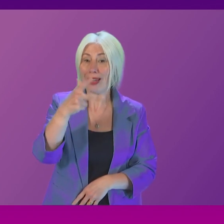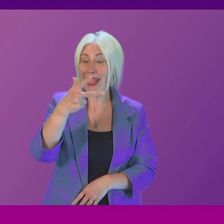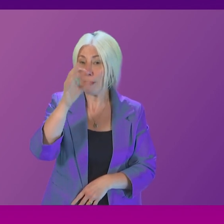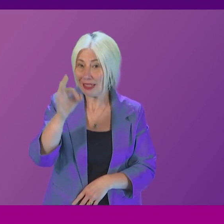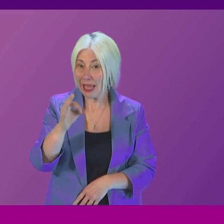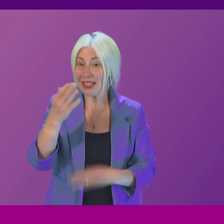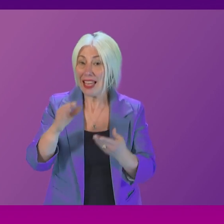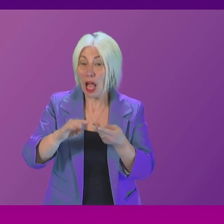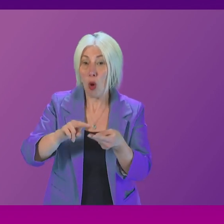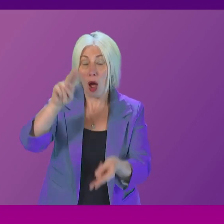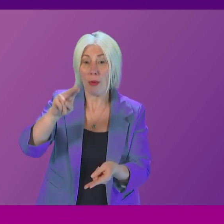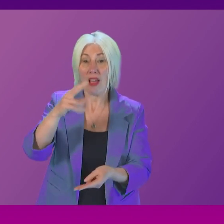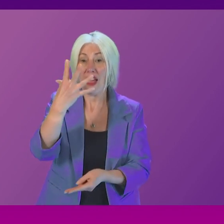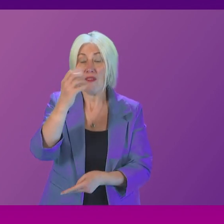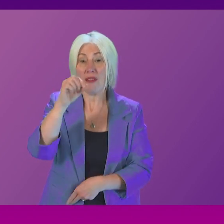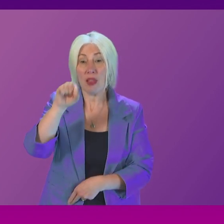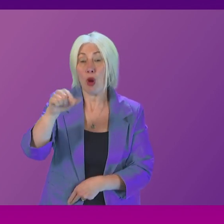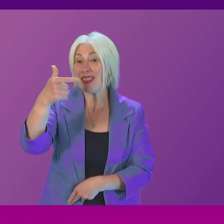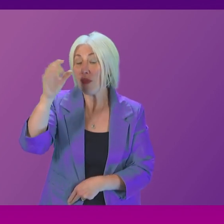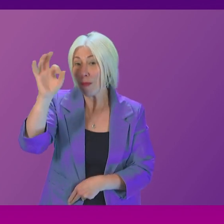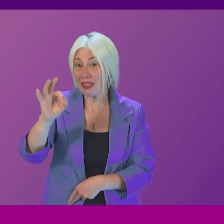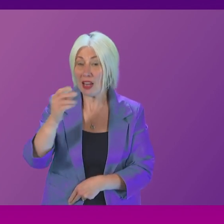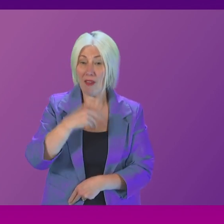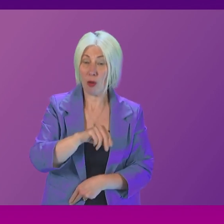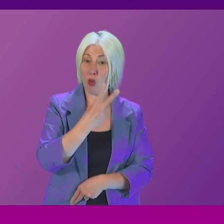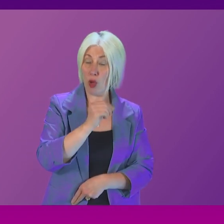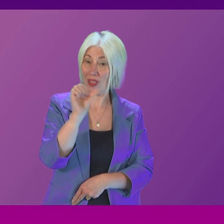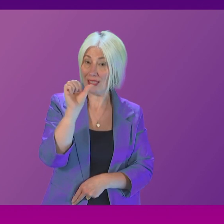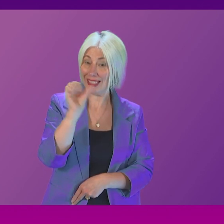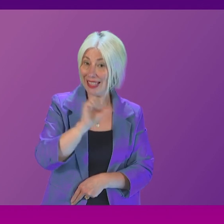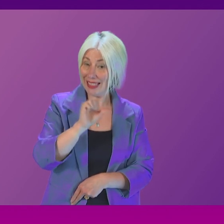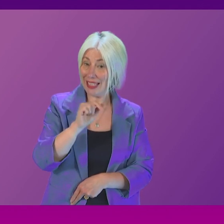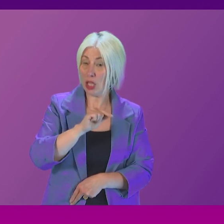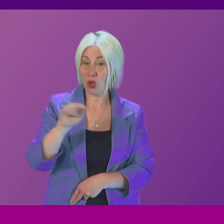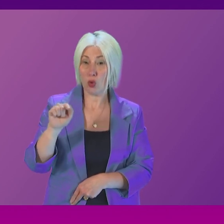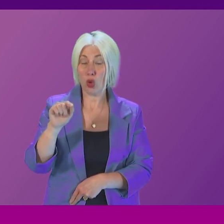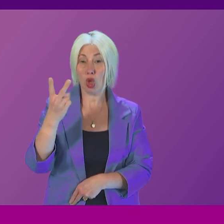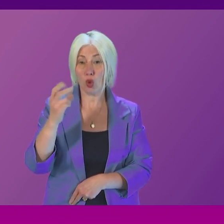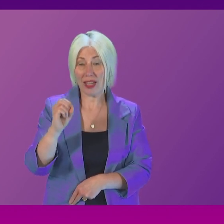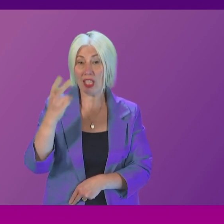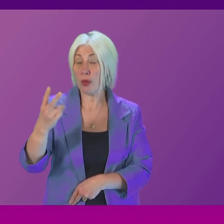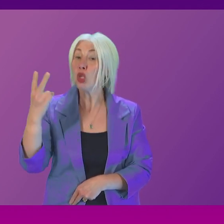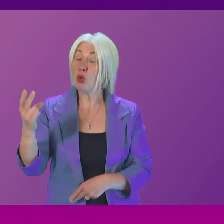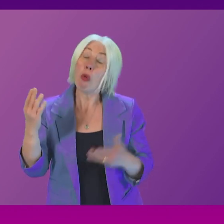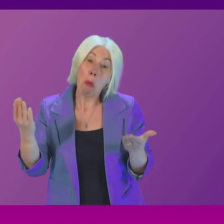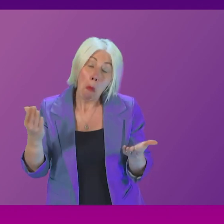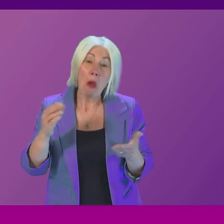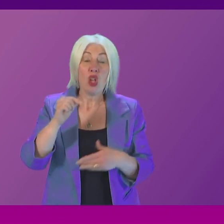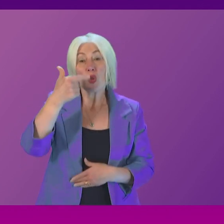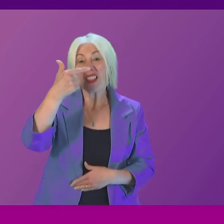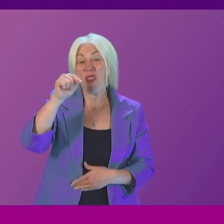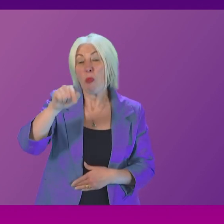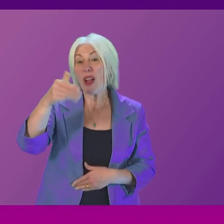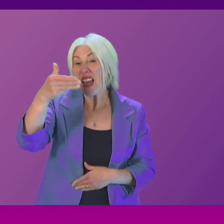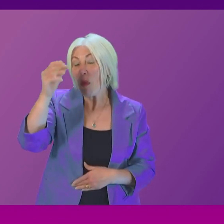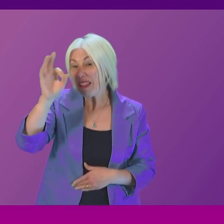42.8% to 50.7% between 2016 and 2022. That's an increase of